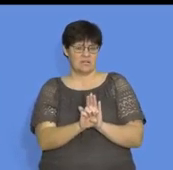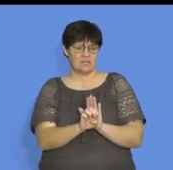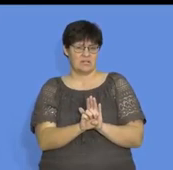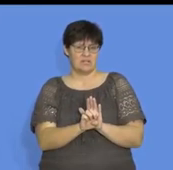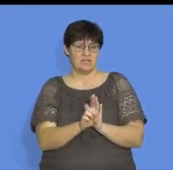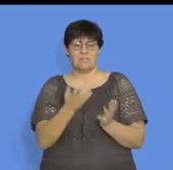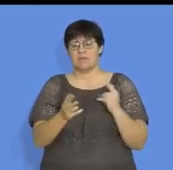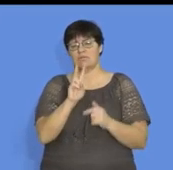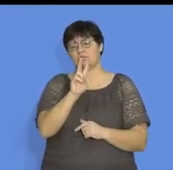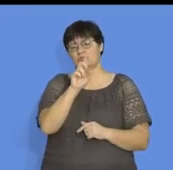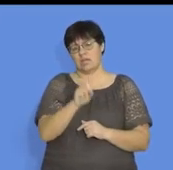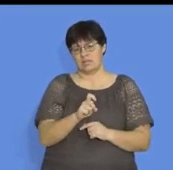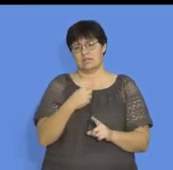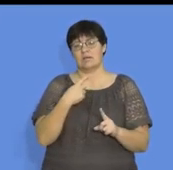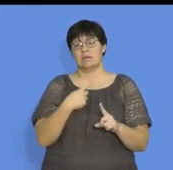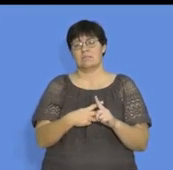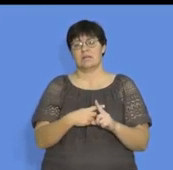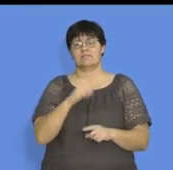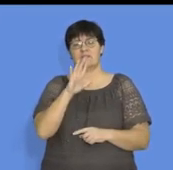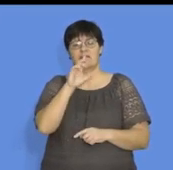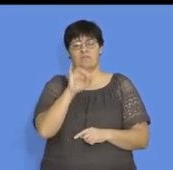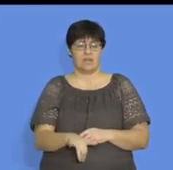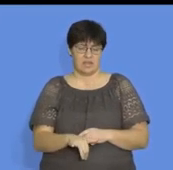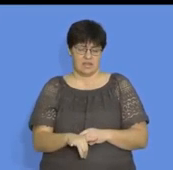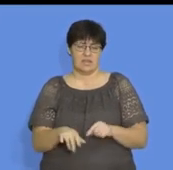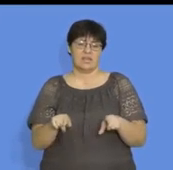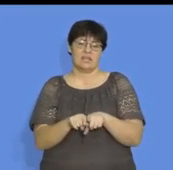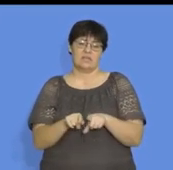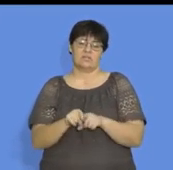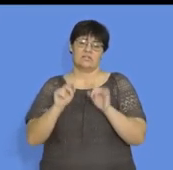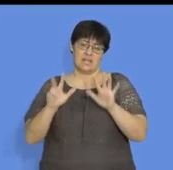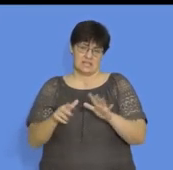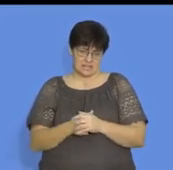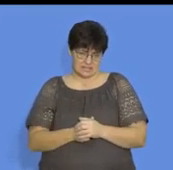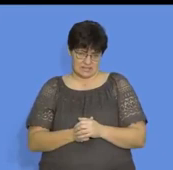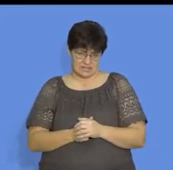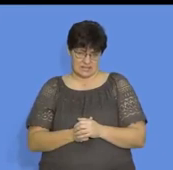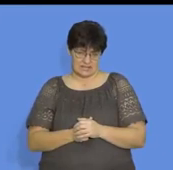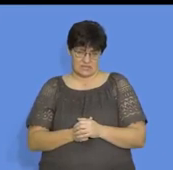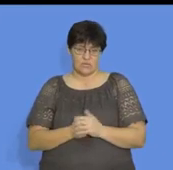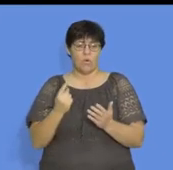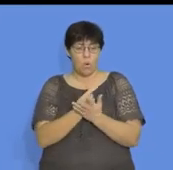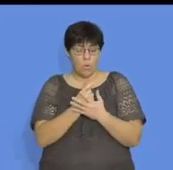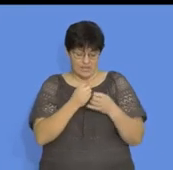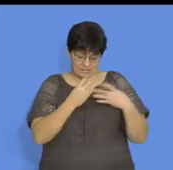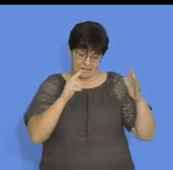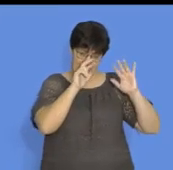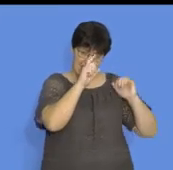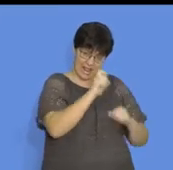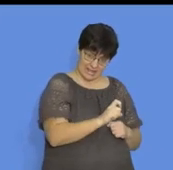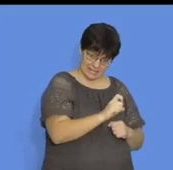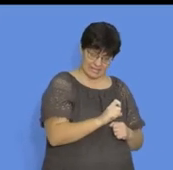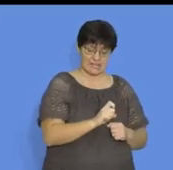examples, maybe 2x plus 5y equals to 8, like this. So you always start with the